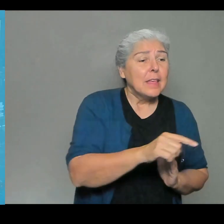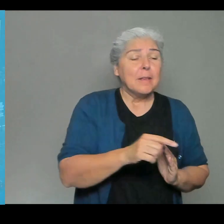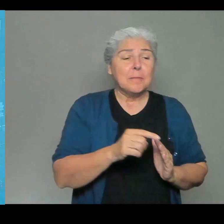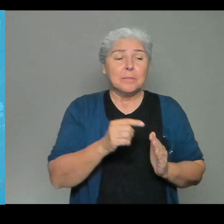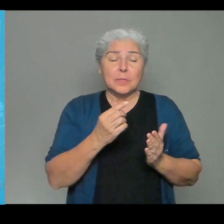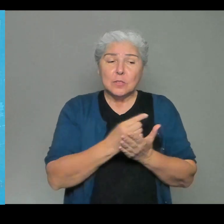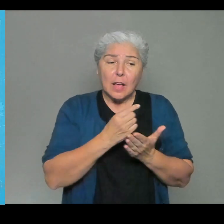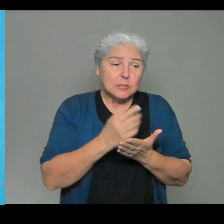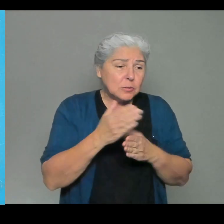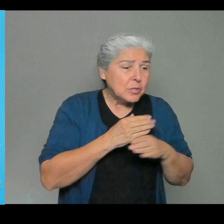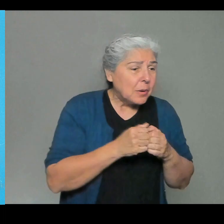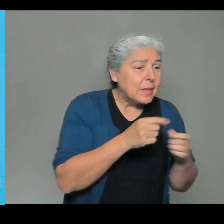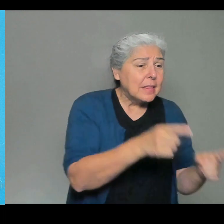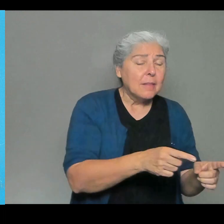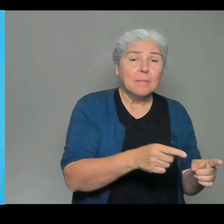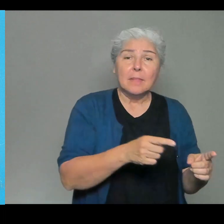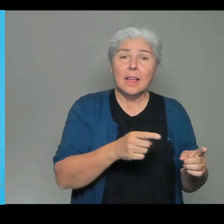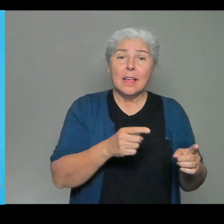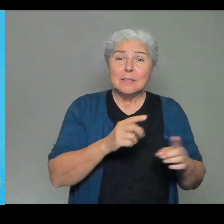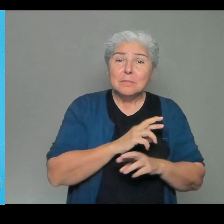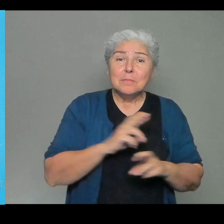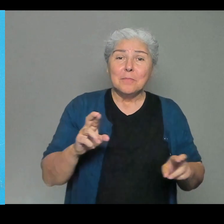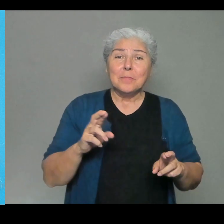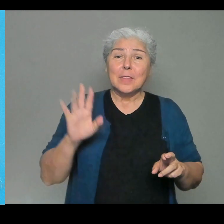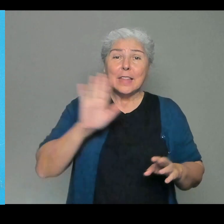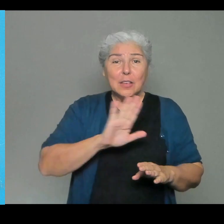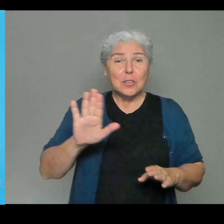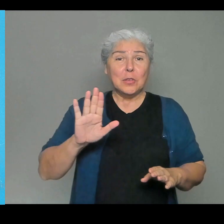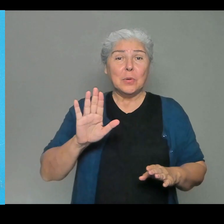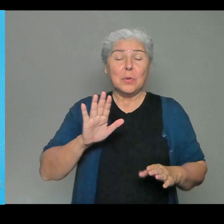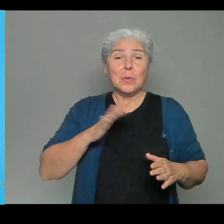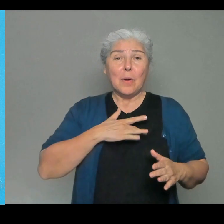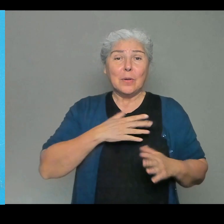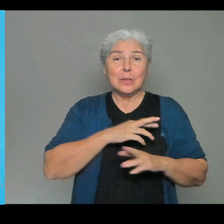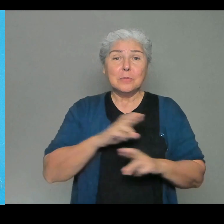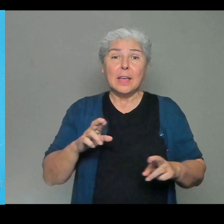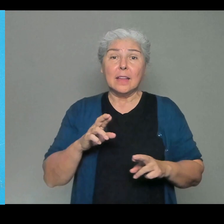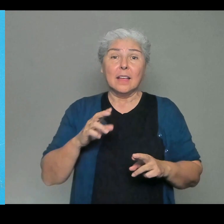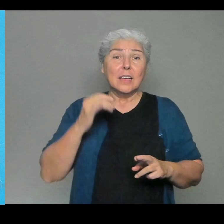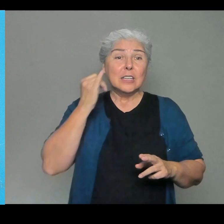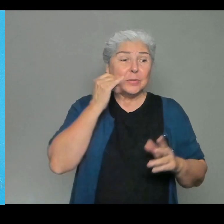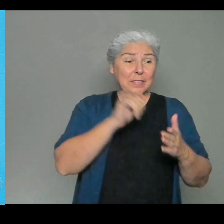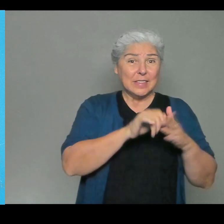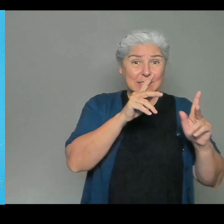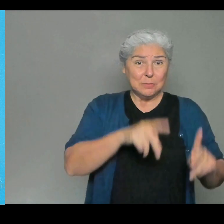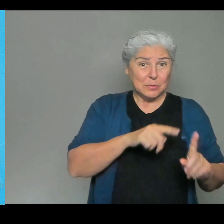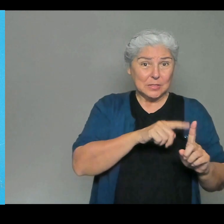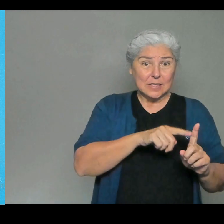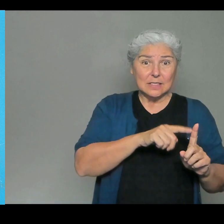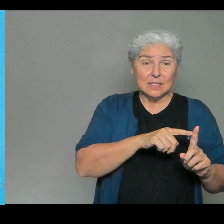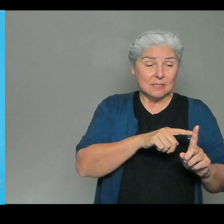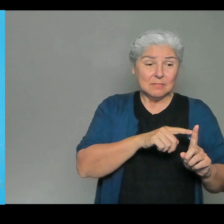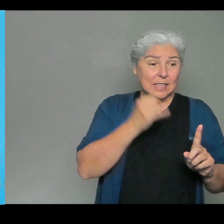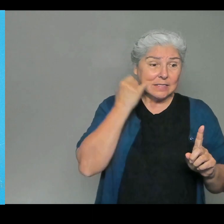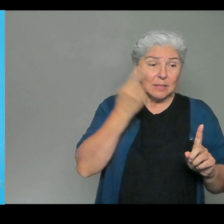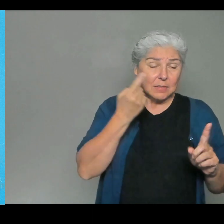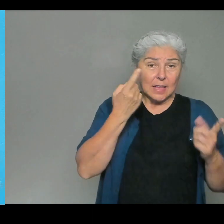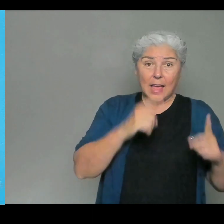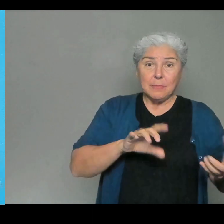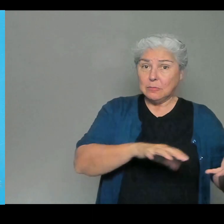something happens in their life that they need God, that they call you, amen? That they call you. They say, hey man, I don't know who to talk to.